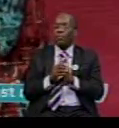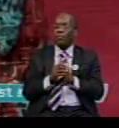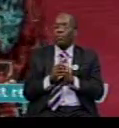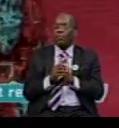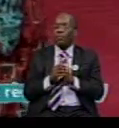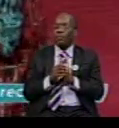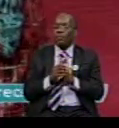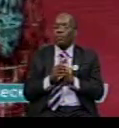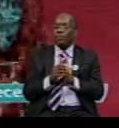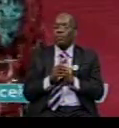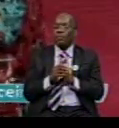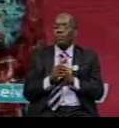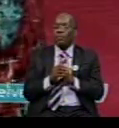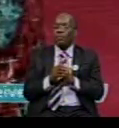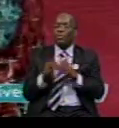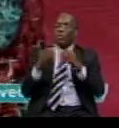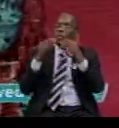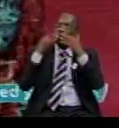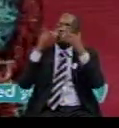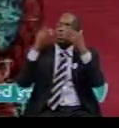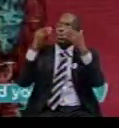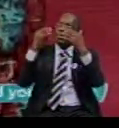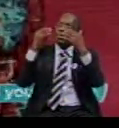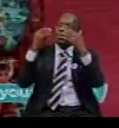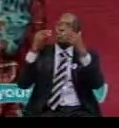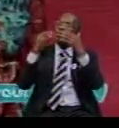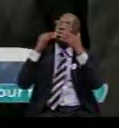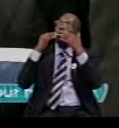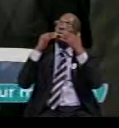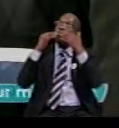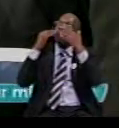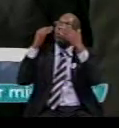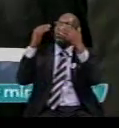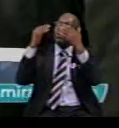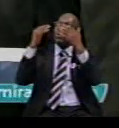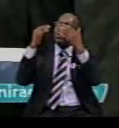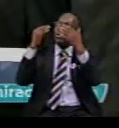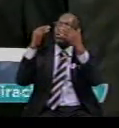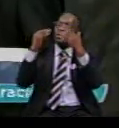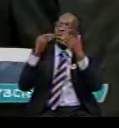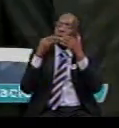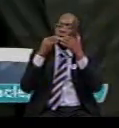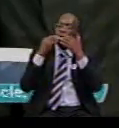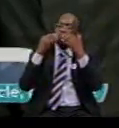Oh, wonderful God. Wonderful God. Wonderful God.